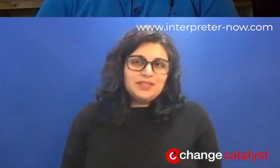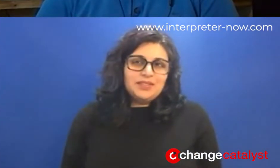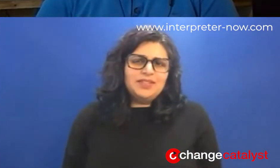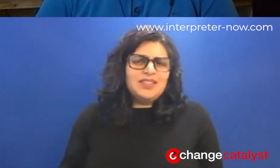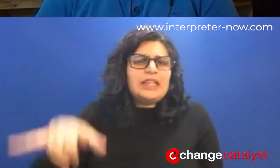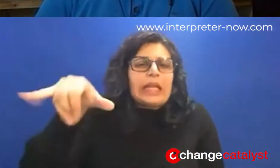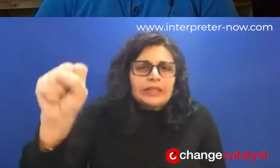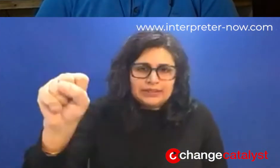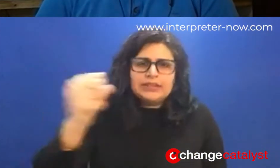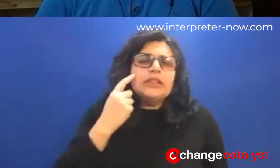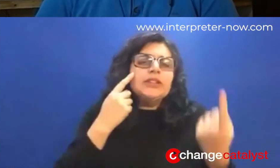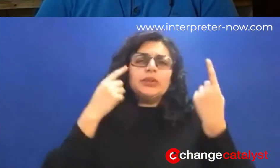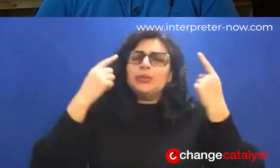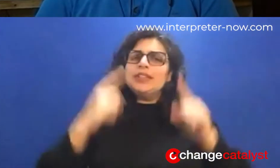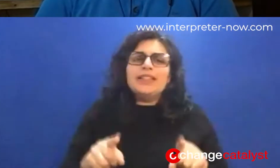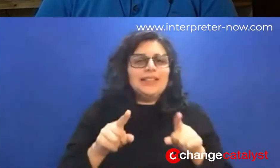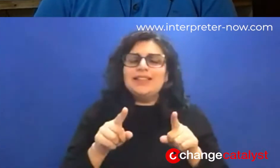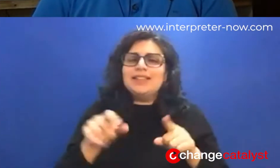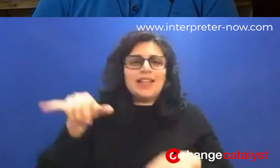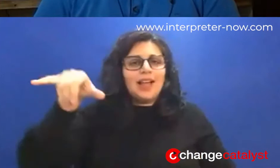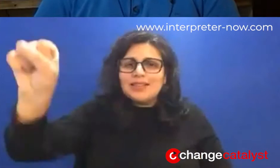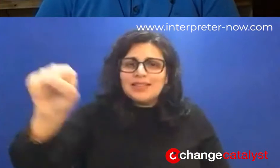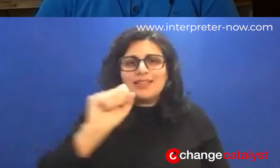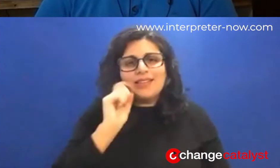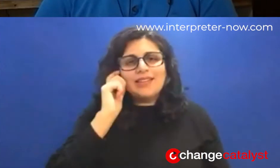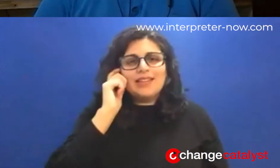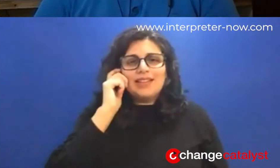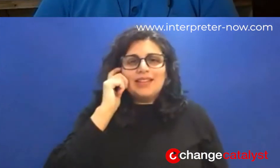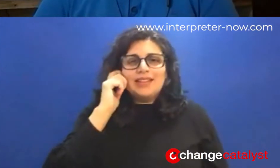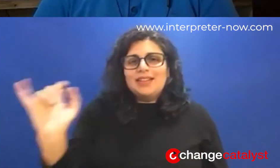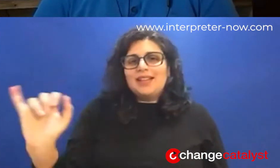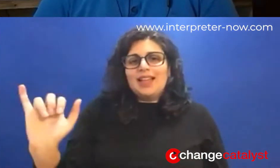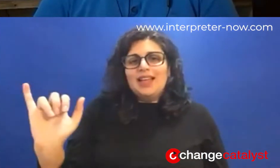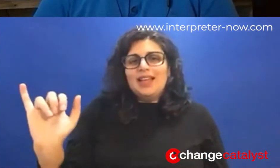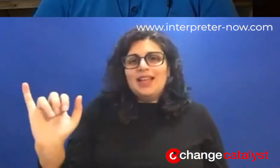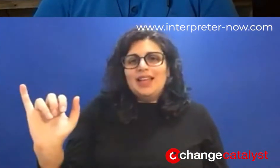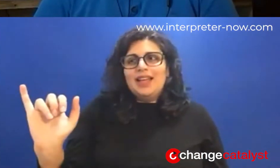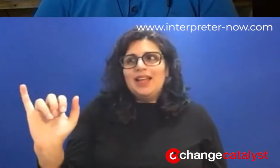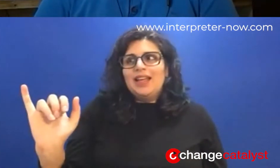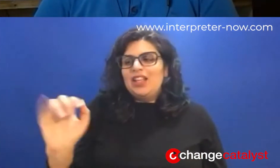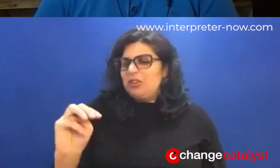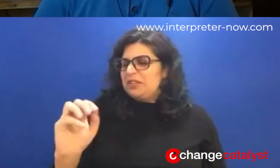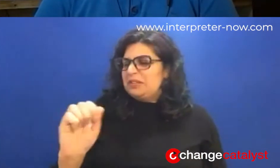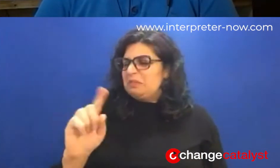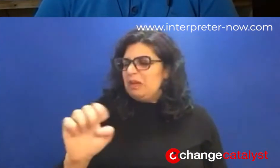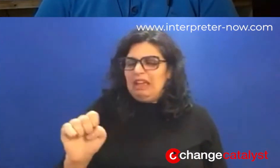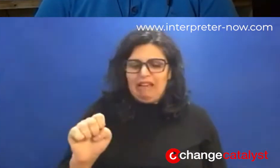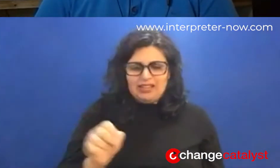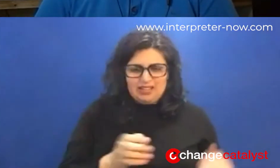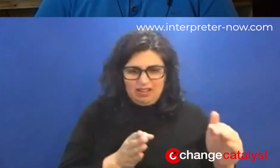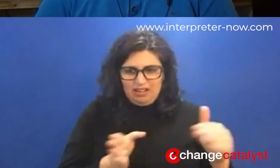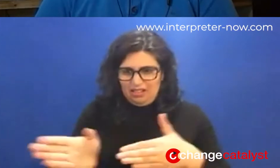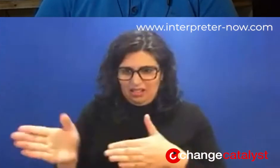Absolutely, I agree. It is that it's almost like you're in a maze of systemic pressures